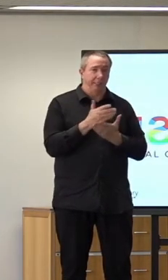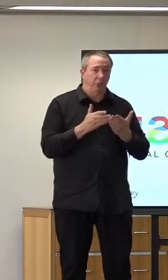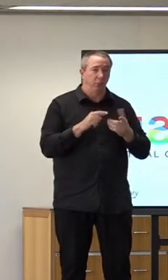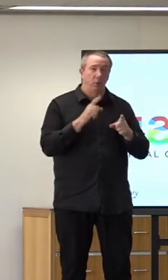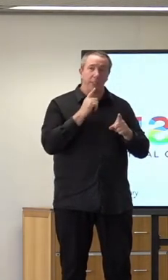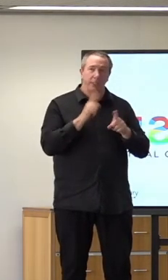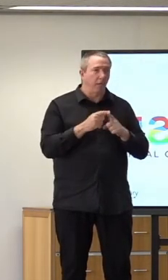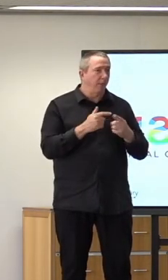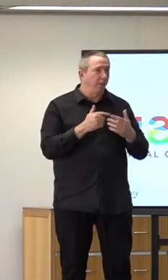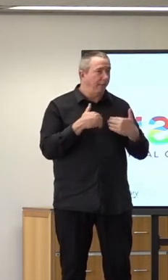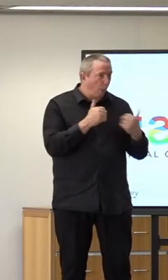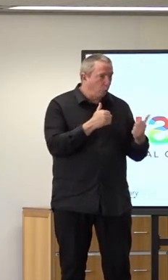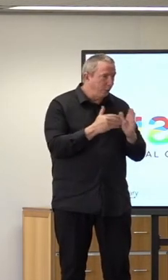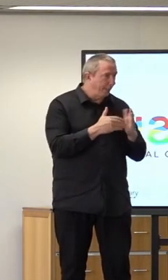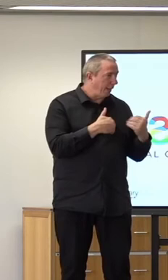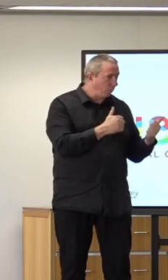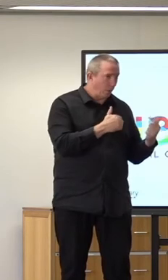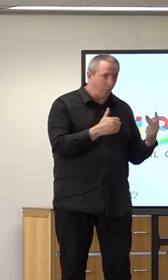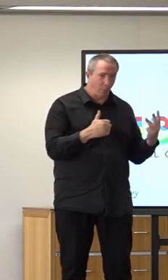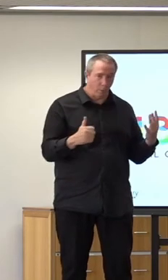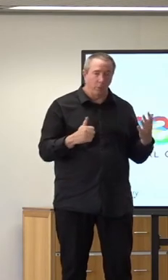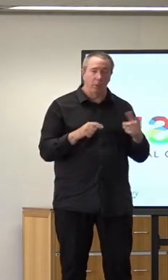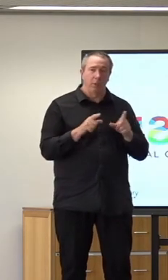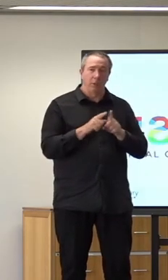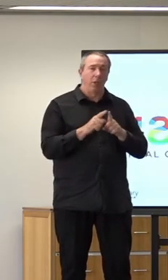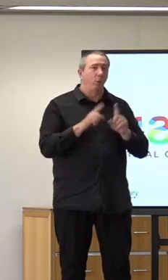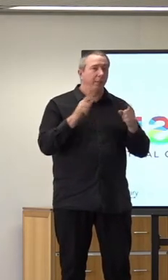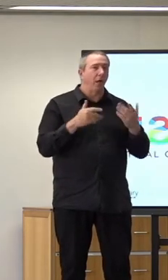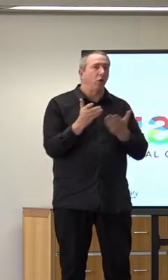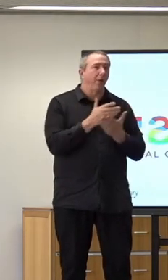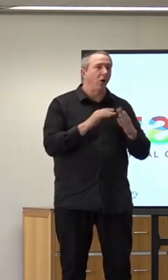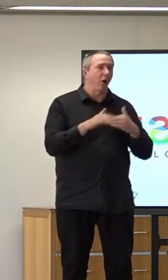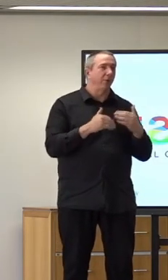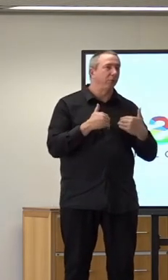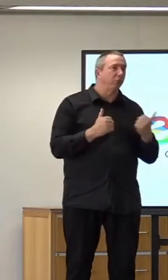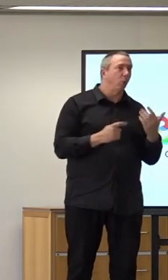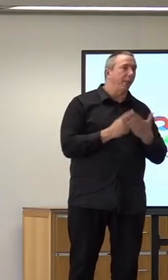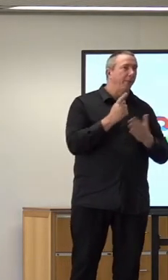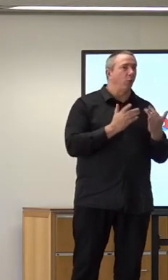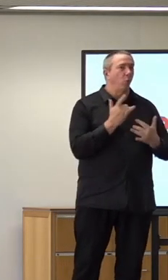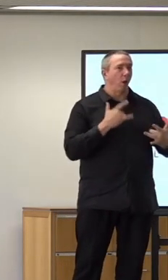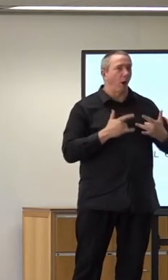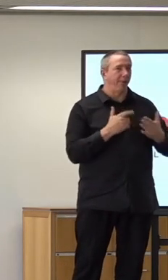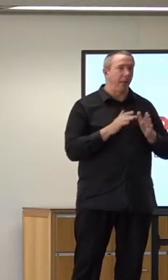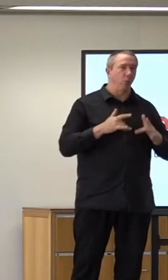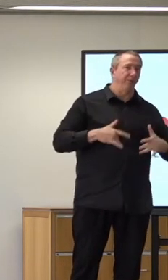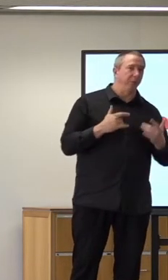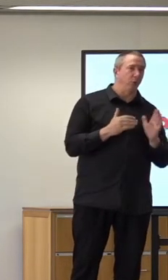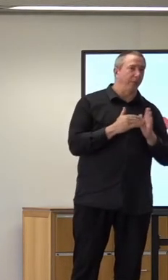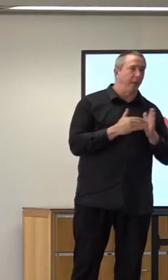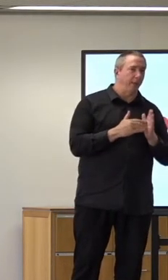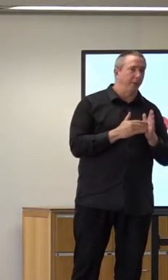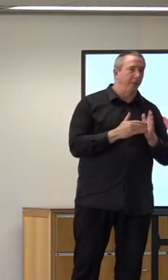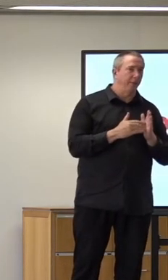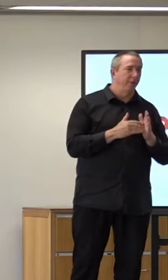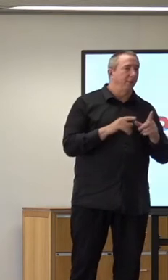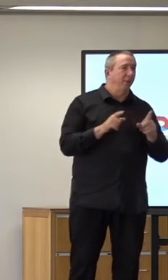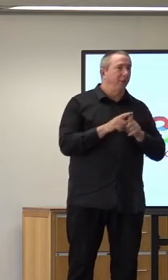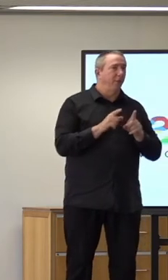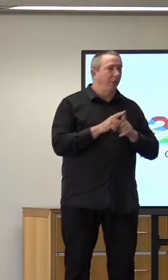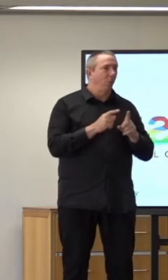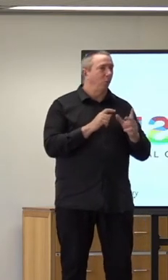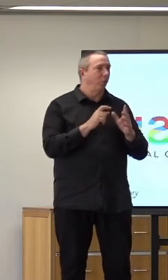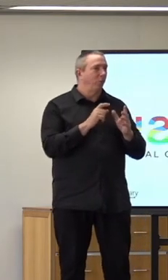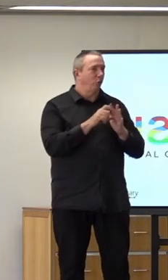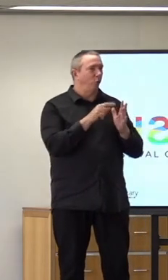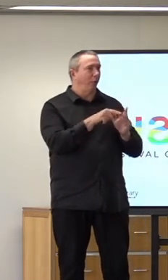how's everyone going today? And then just having, and then so we started with a conversation about what was happening in our lives and how we were feeling, which really sort of set the, to rather than kind